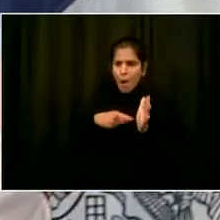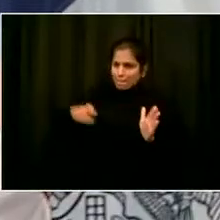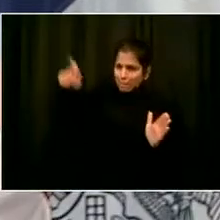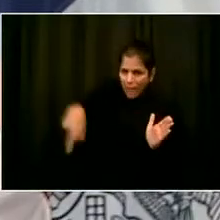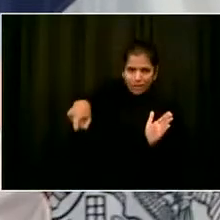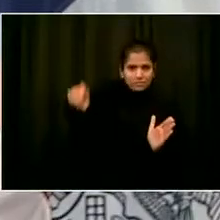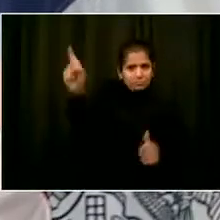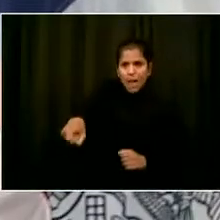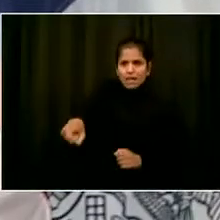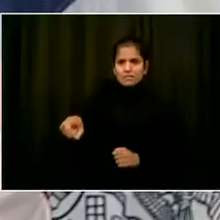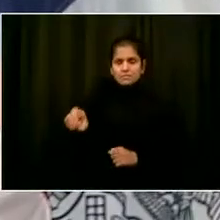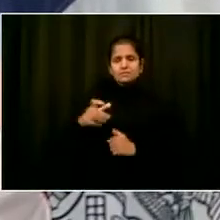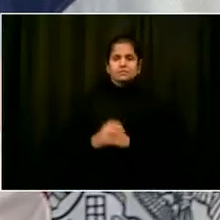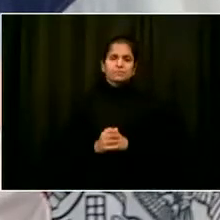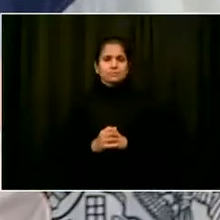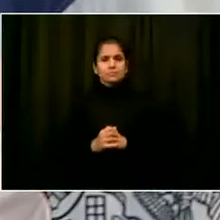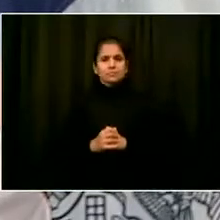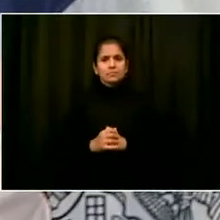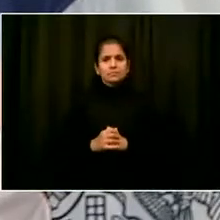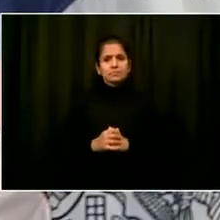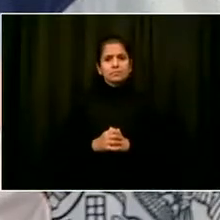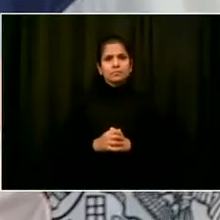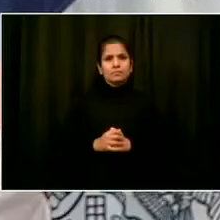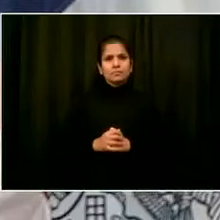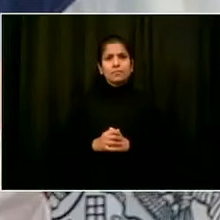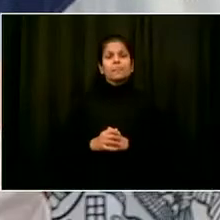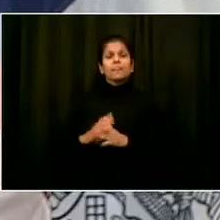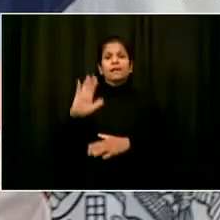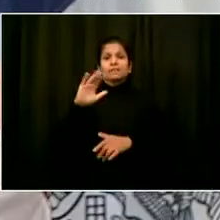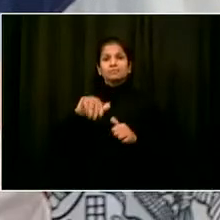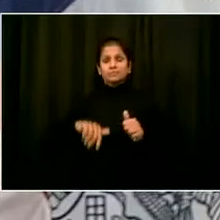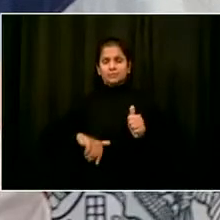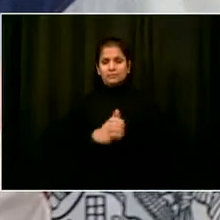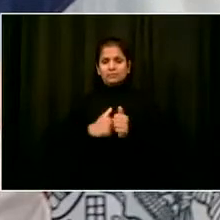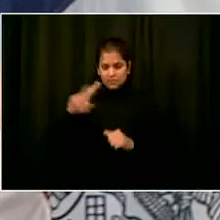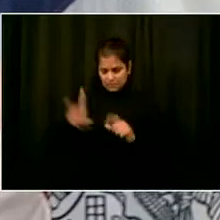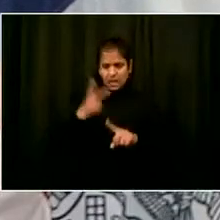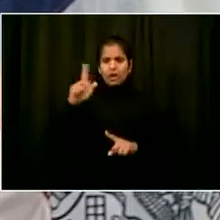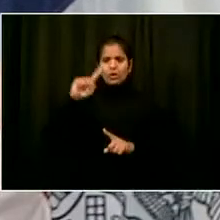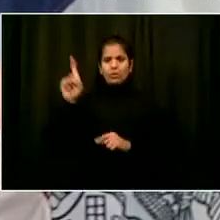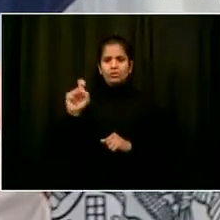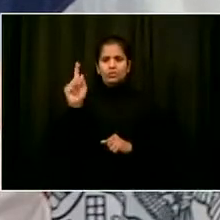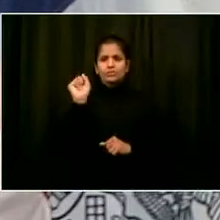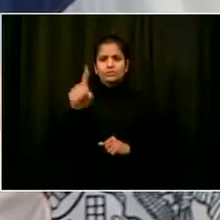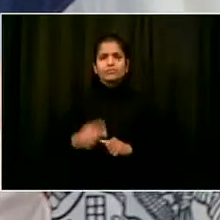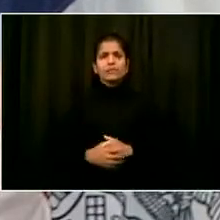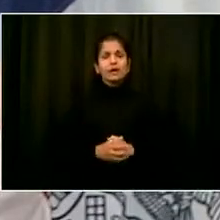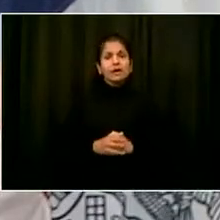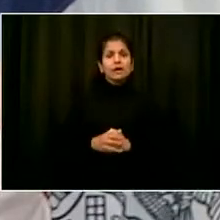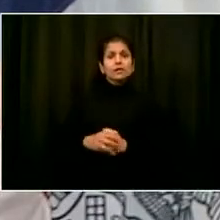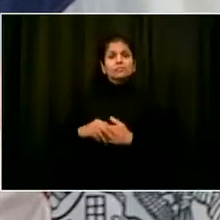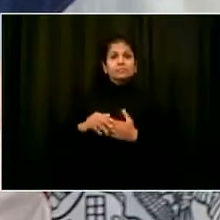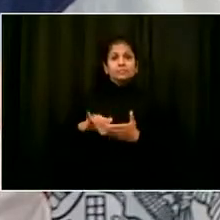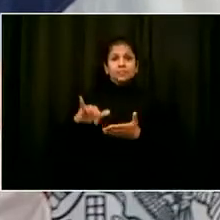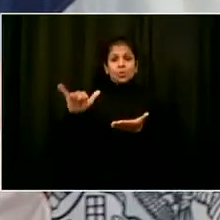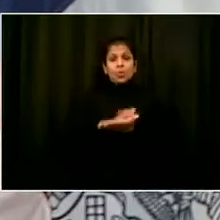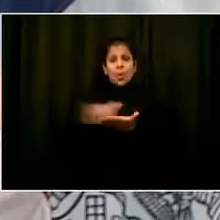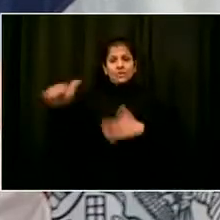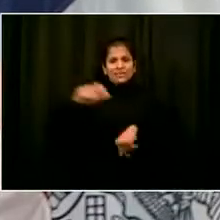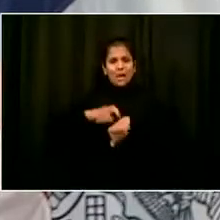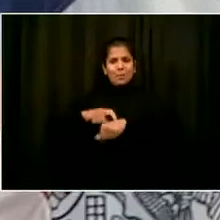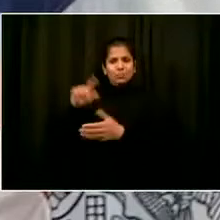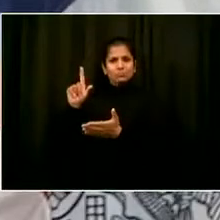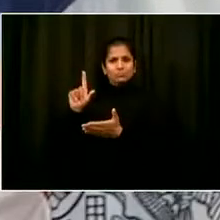ahead and the New York Times just reported this morning that poly trottenberg your transportation commissioner will be leav in your